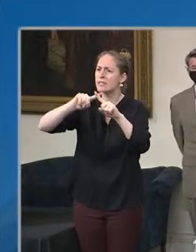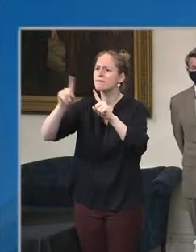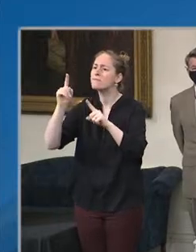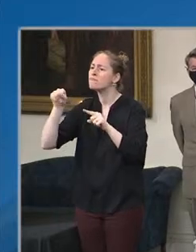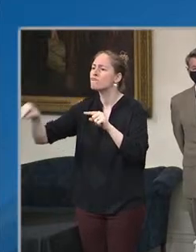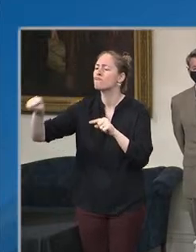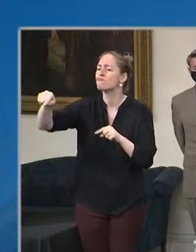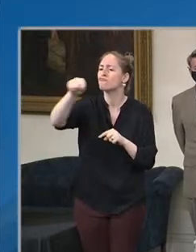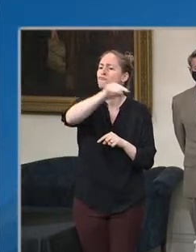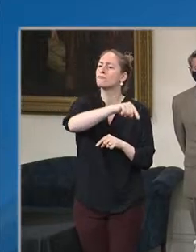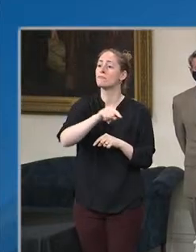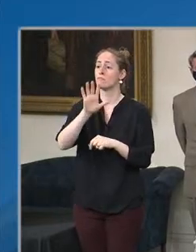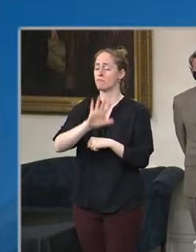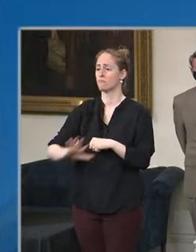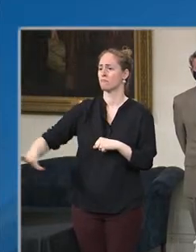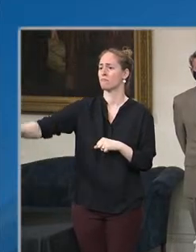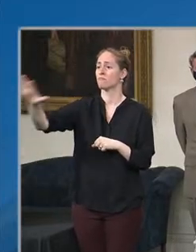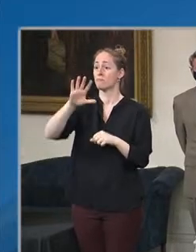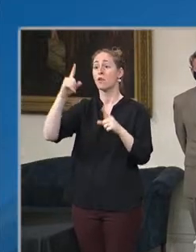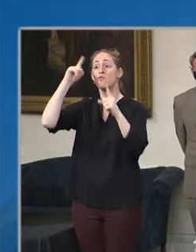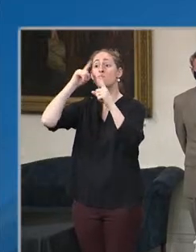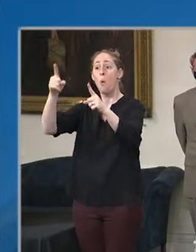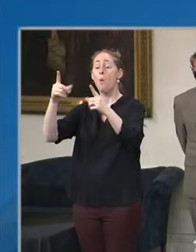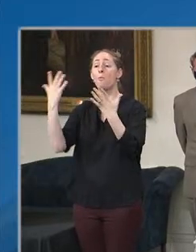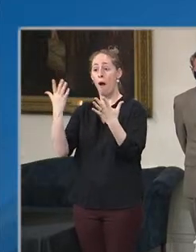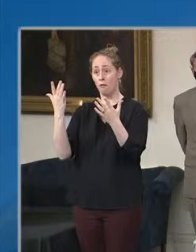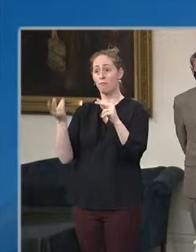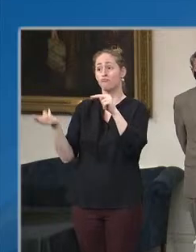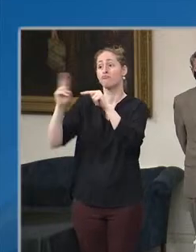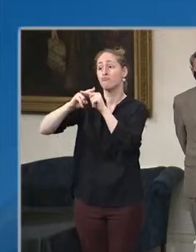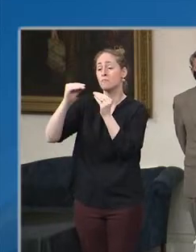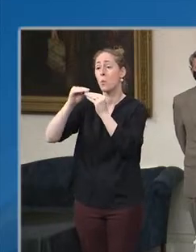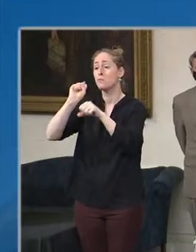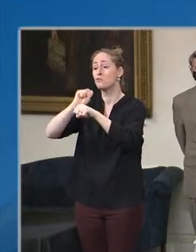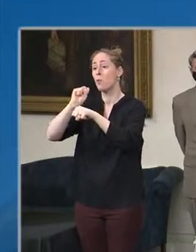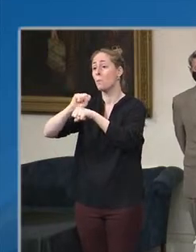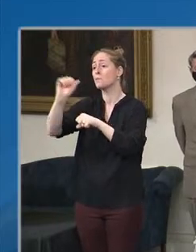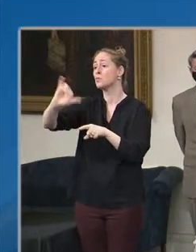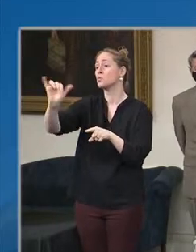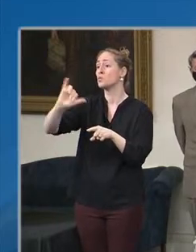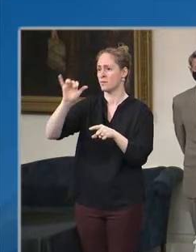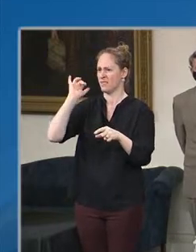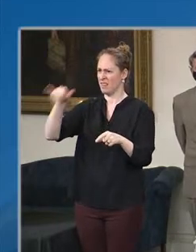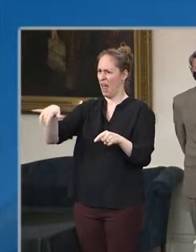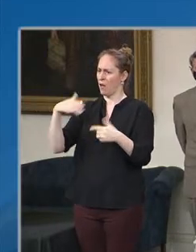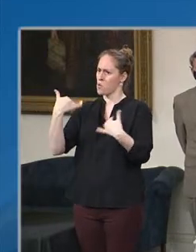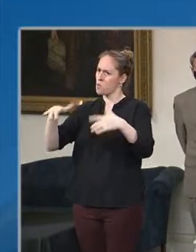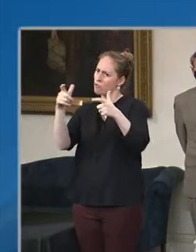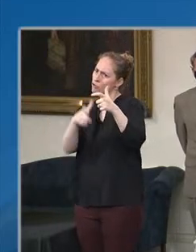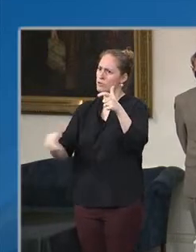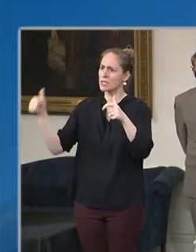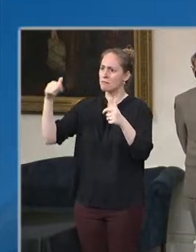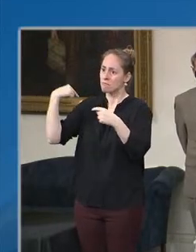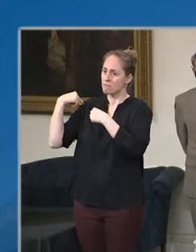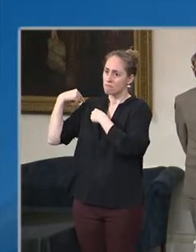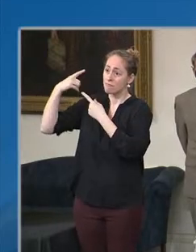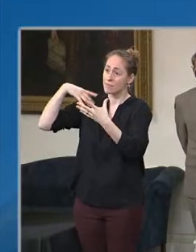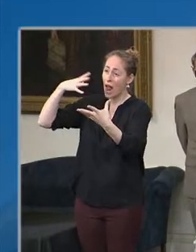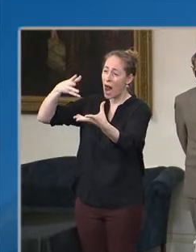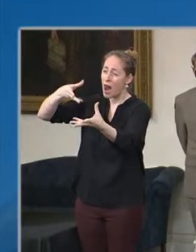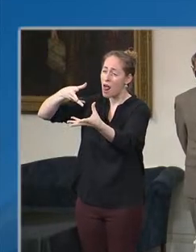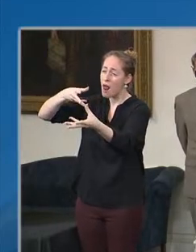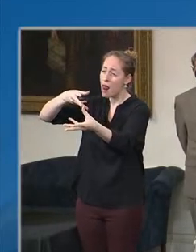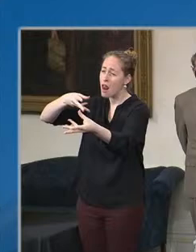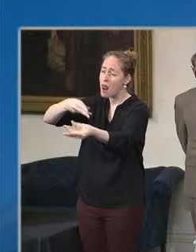even more jobs. This is the largest number of units the state has ever financed in a single year. Today, we